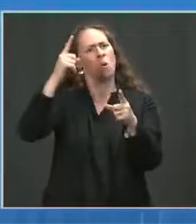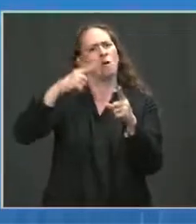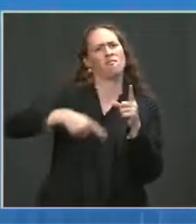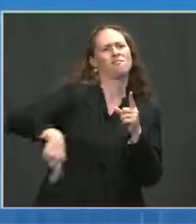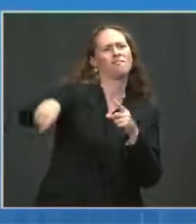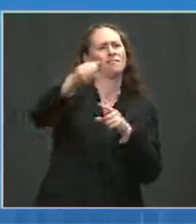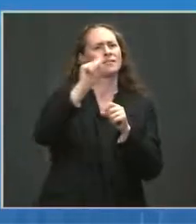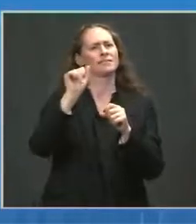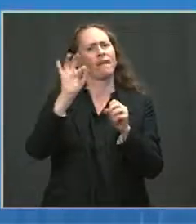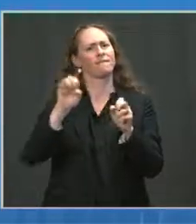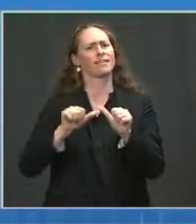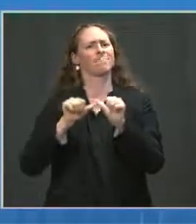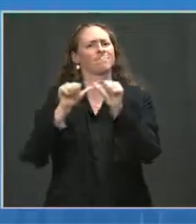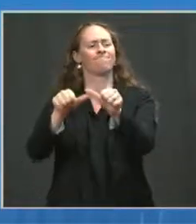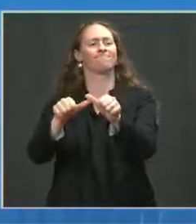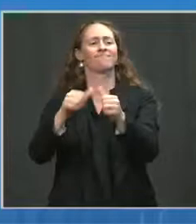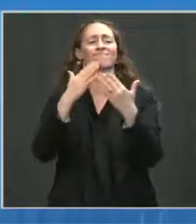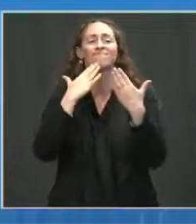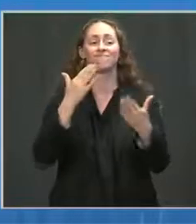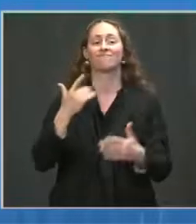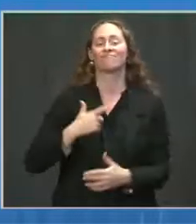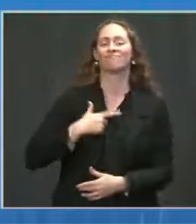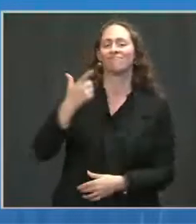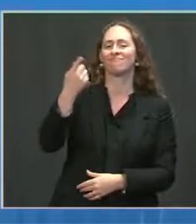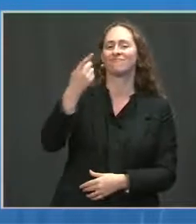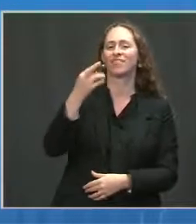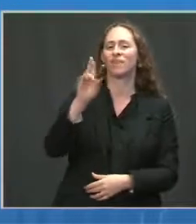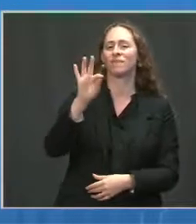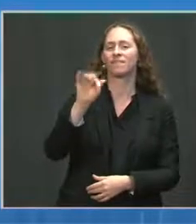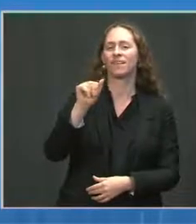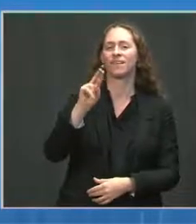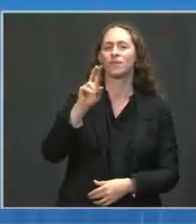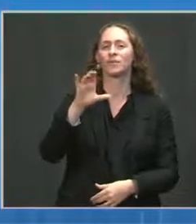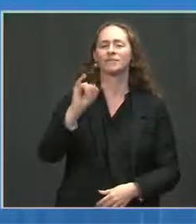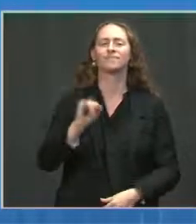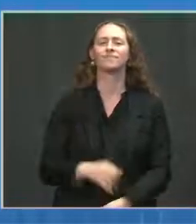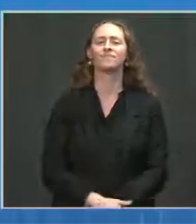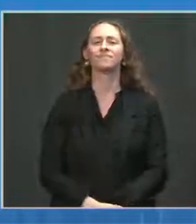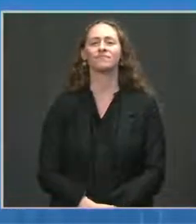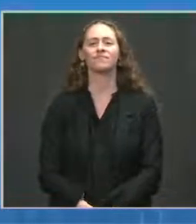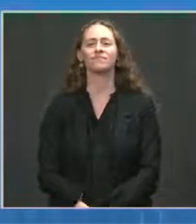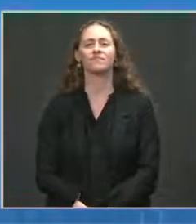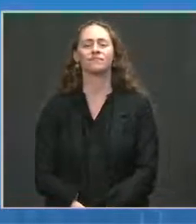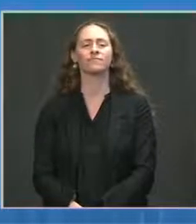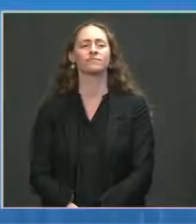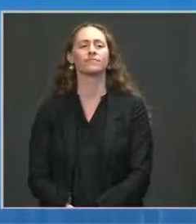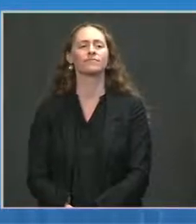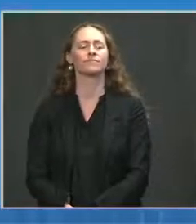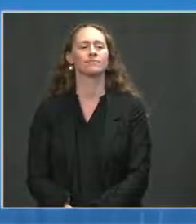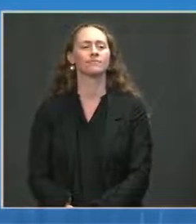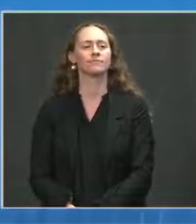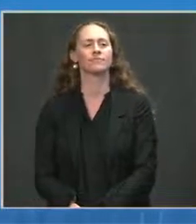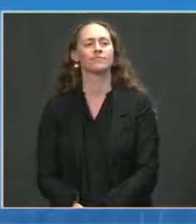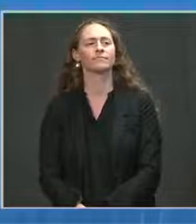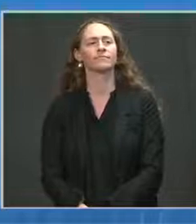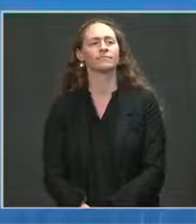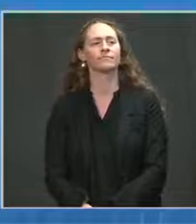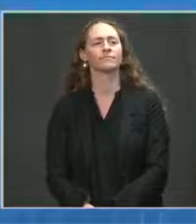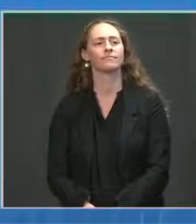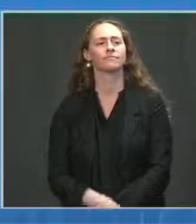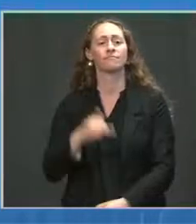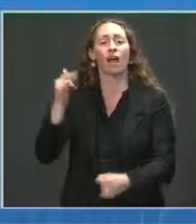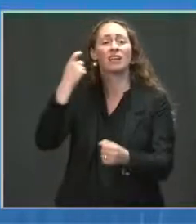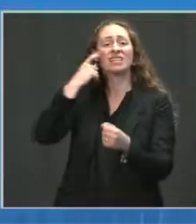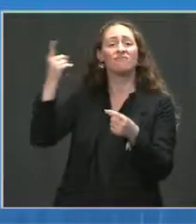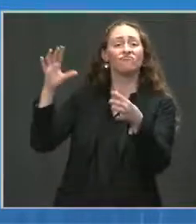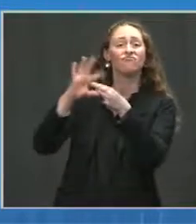I'll now turn it over to Dr. Fauci. Thank you very much, Dr. Walensky. I'd like to take up on the theme that Dr.